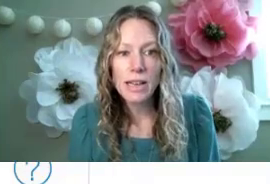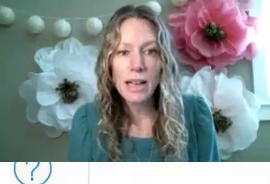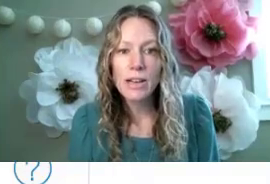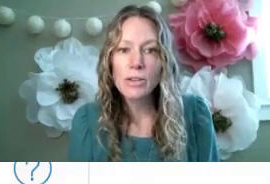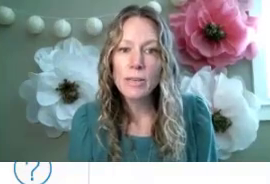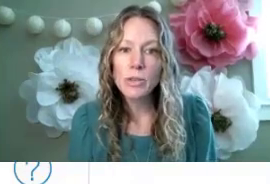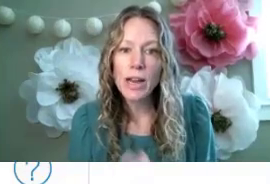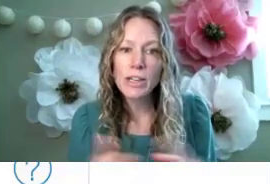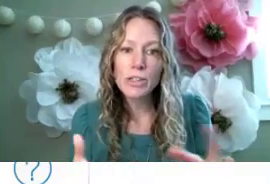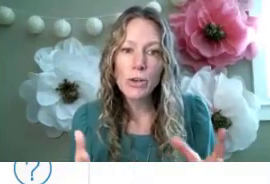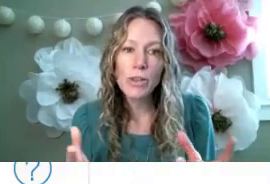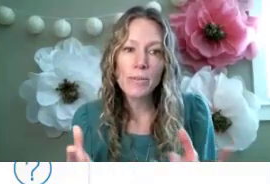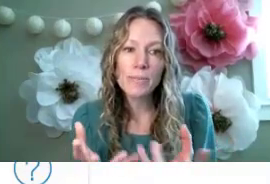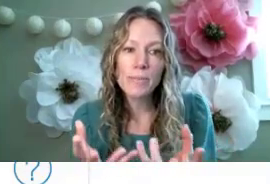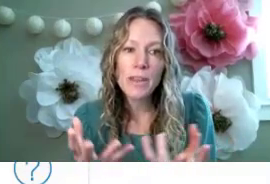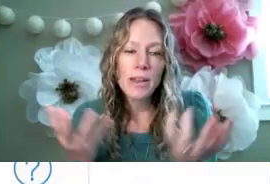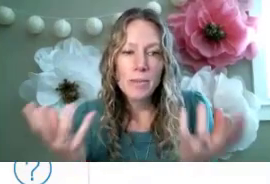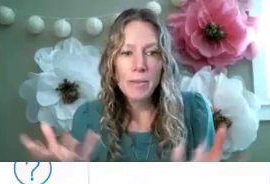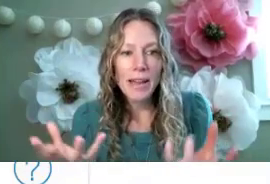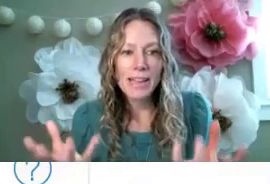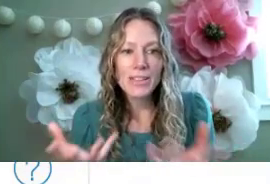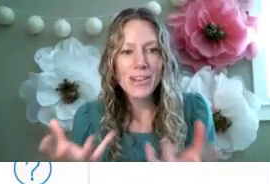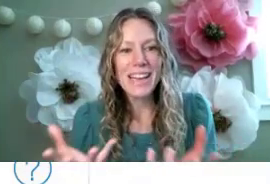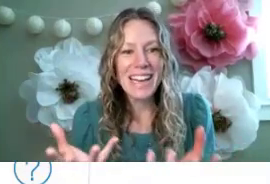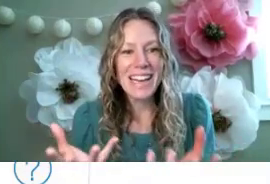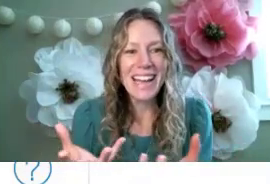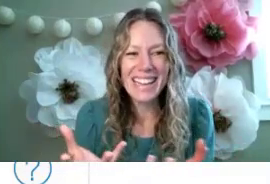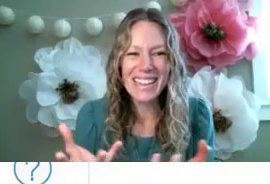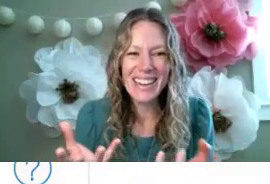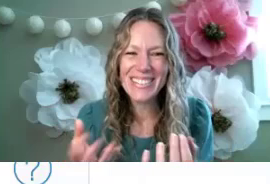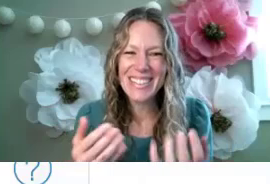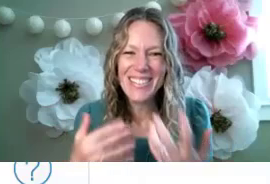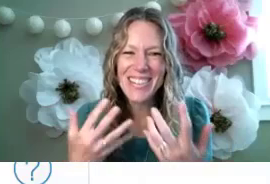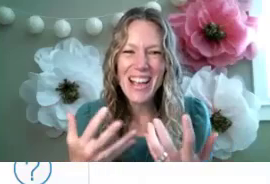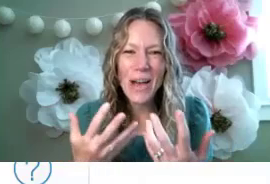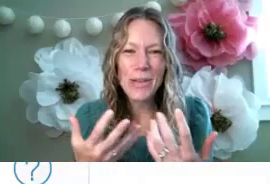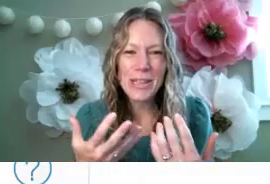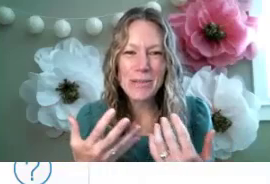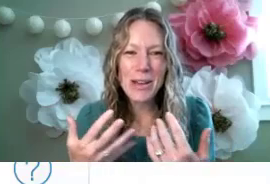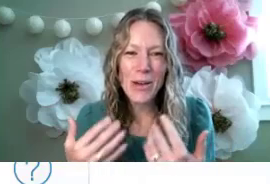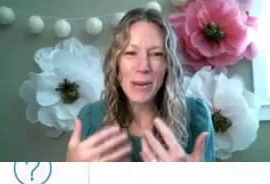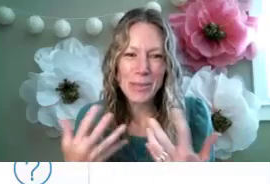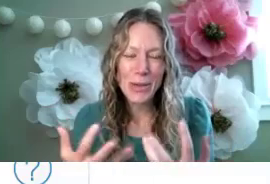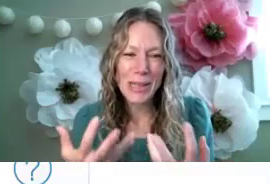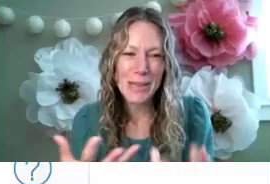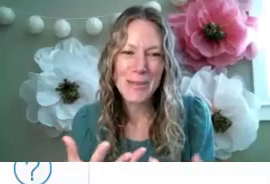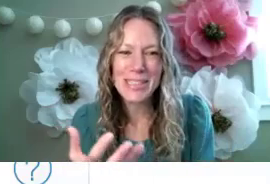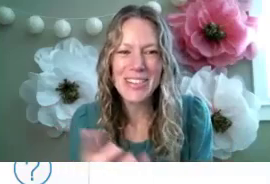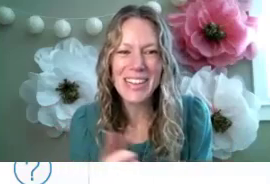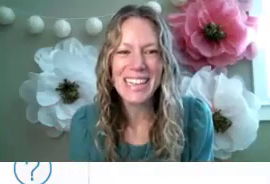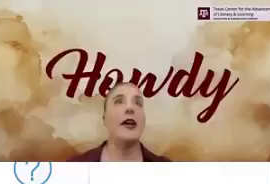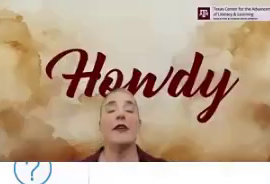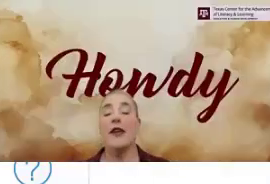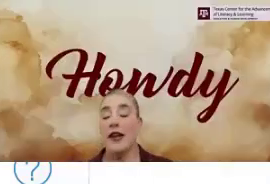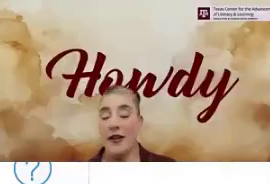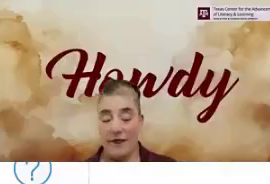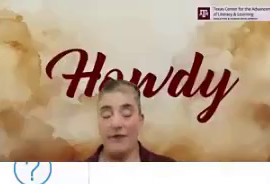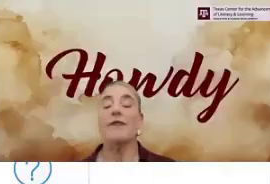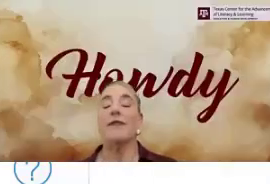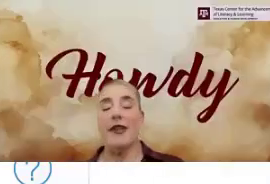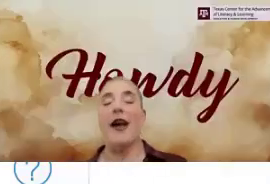that I, because I'm trying to show them my screen, so I want them to know I'm showing them my screen.